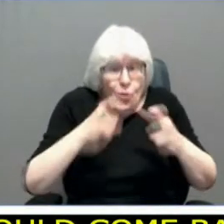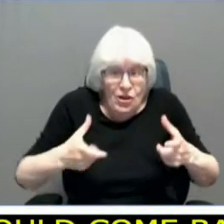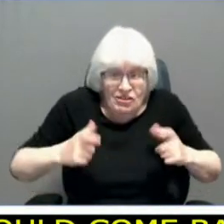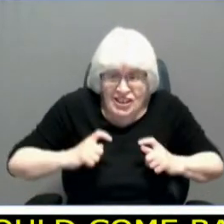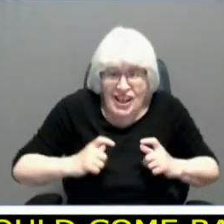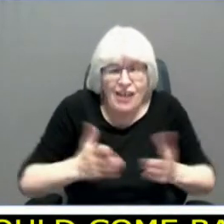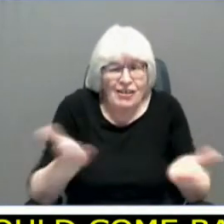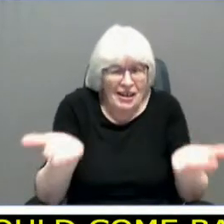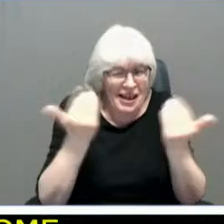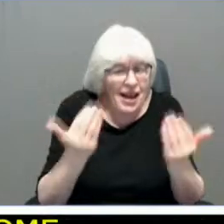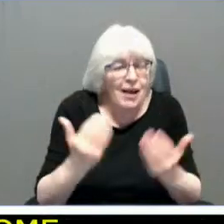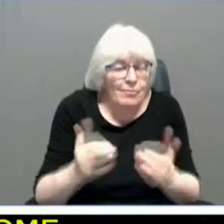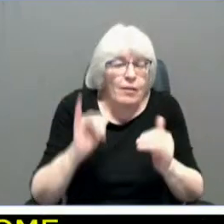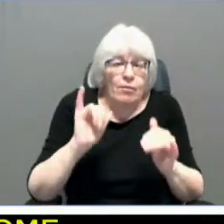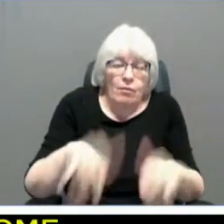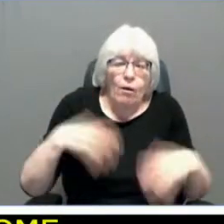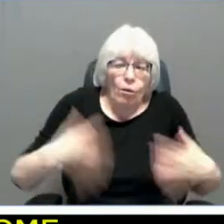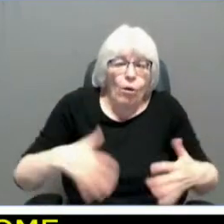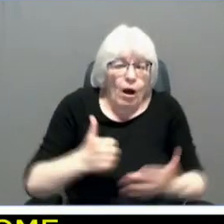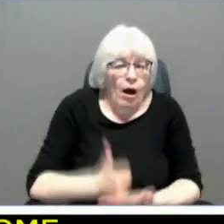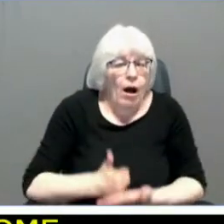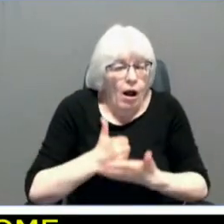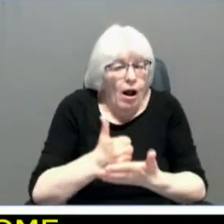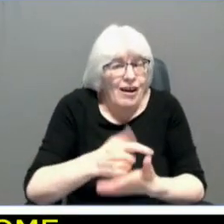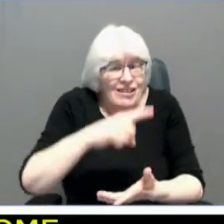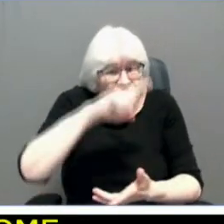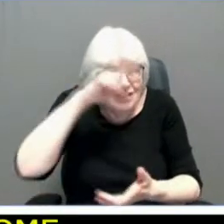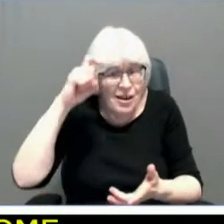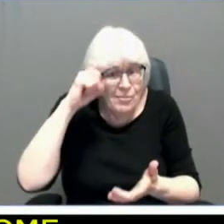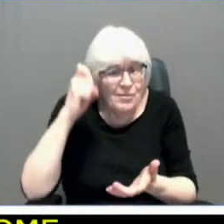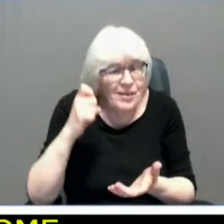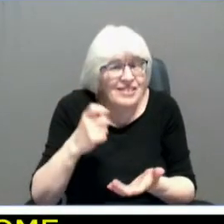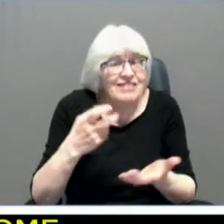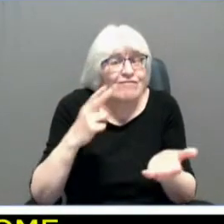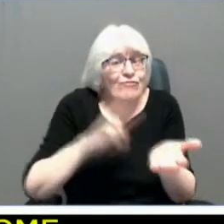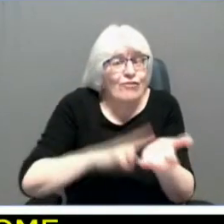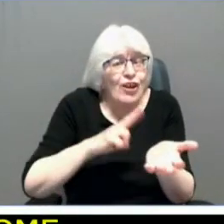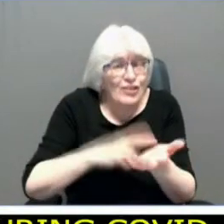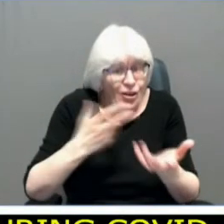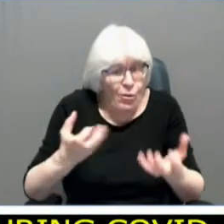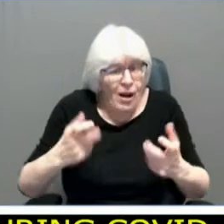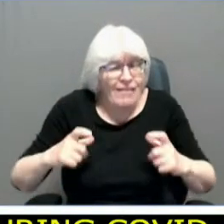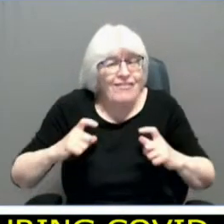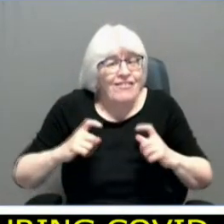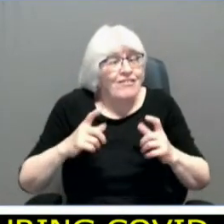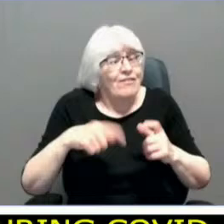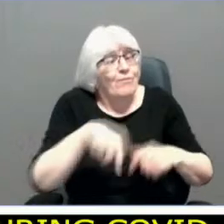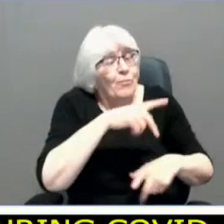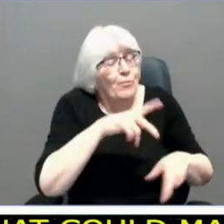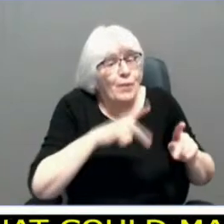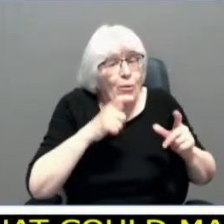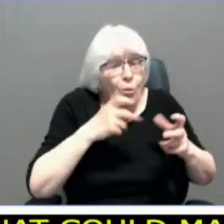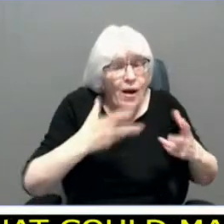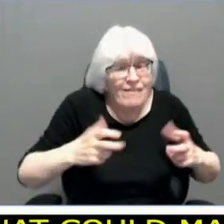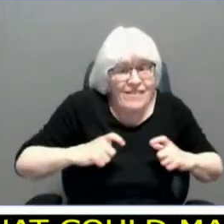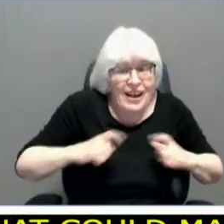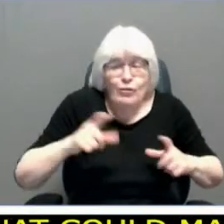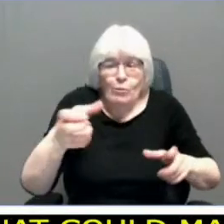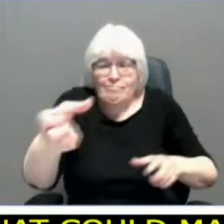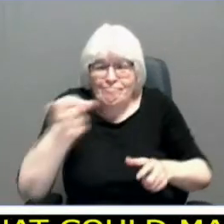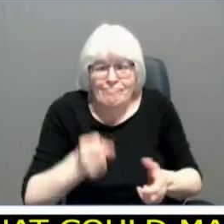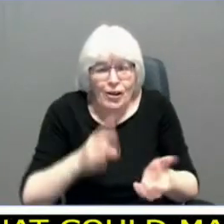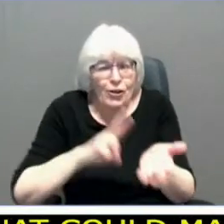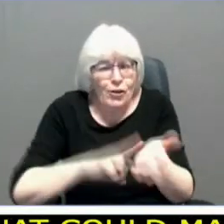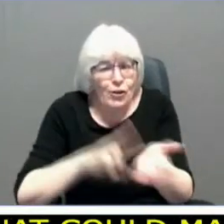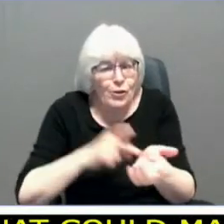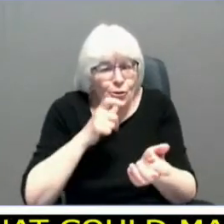on vacation relief. I think for us in New Brunswick, better coordination between Vitality and Horizon. I mean,